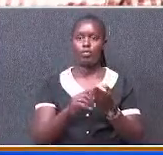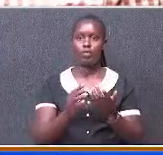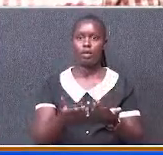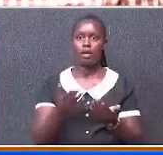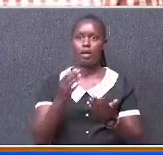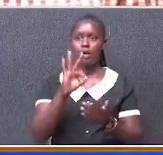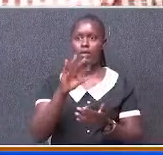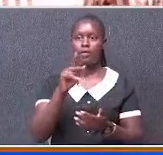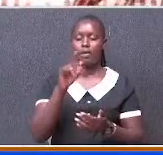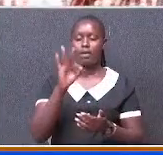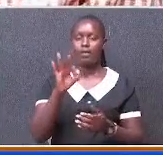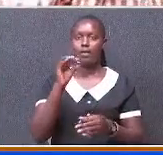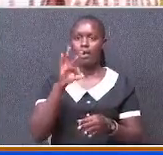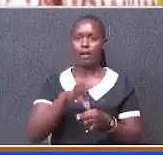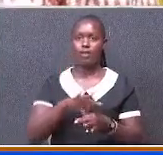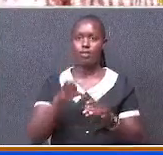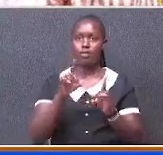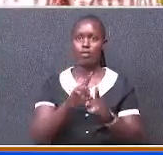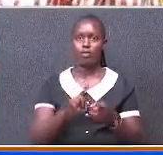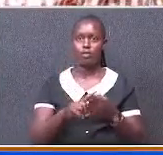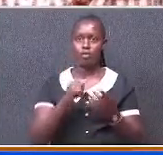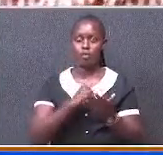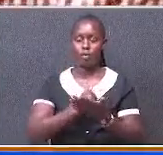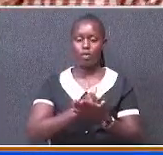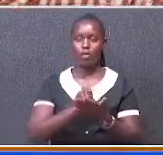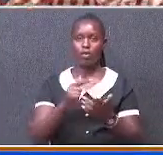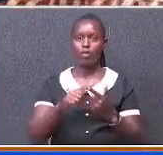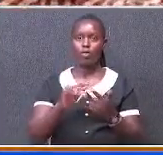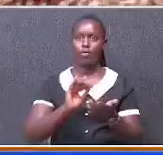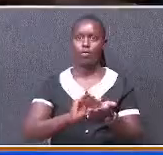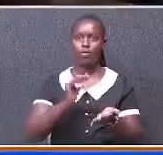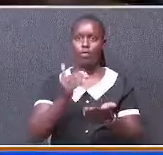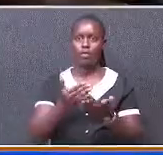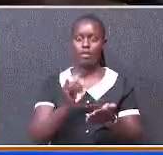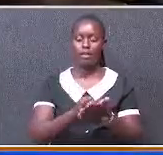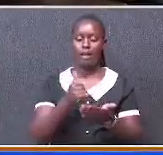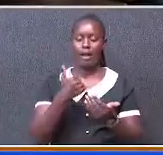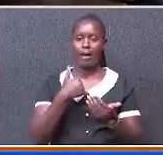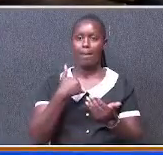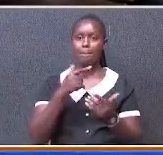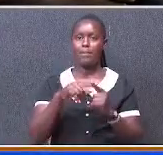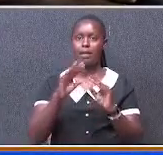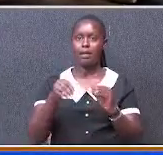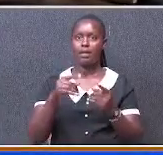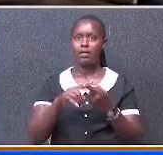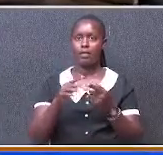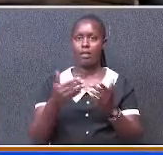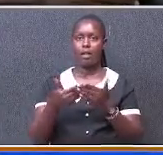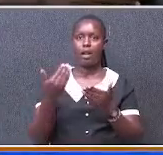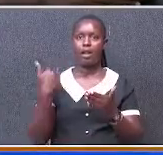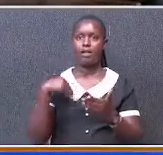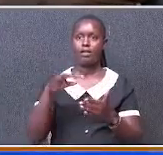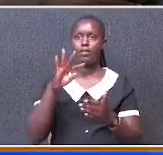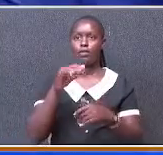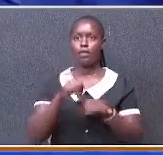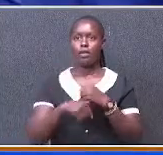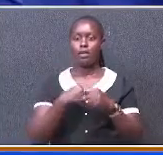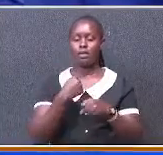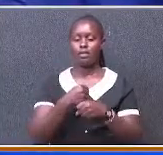elections, including conducting a forensic audit of funds they have been disbursing to FKF for the last 4 years.